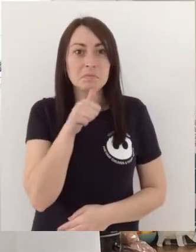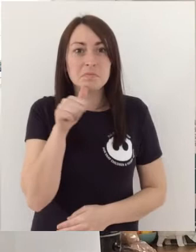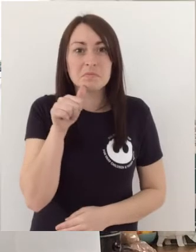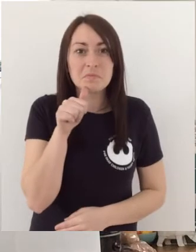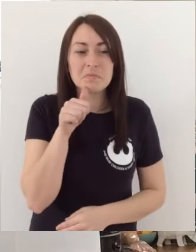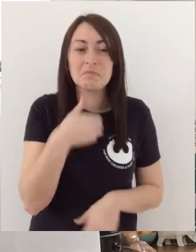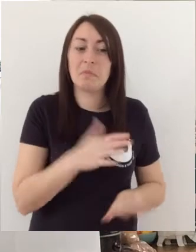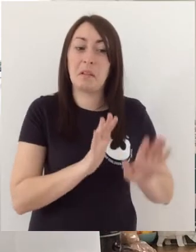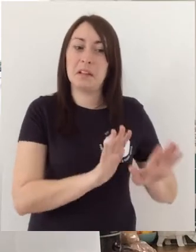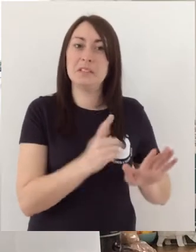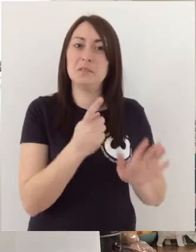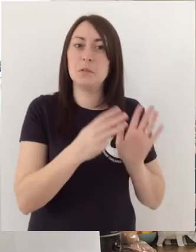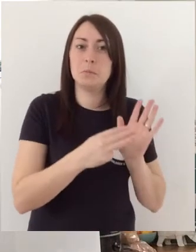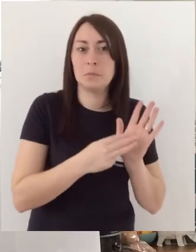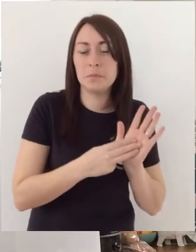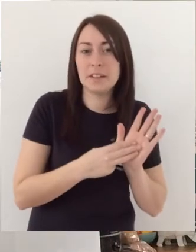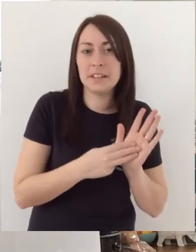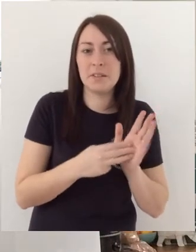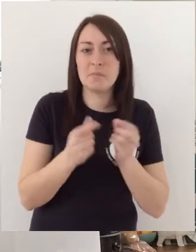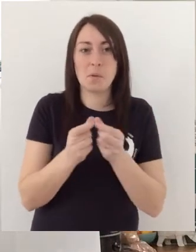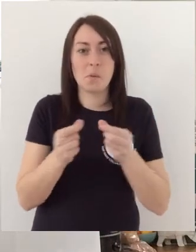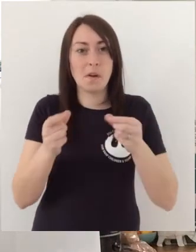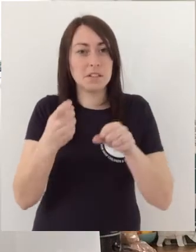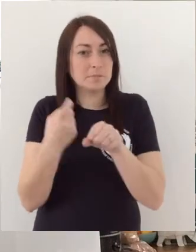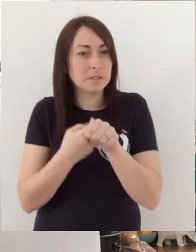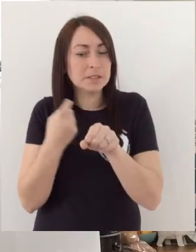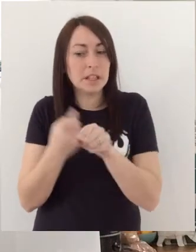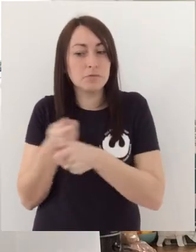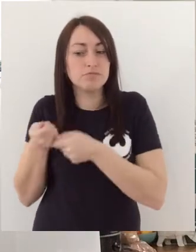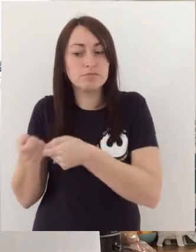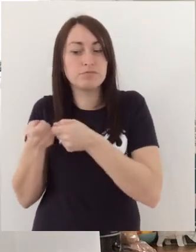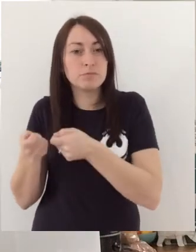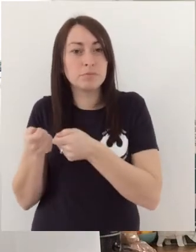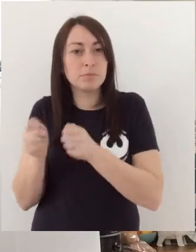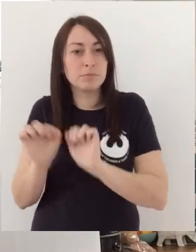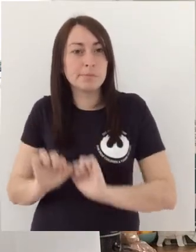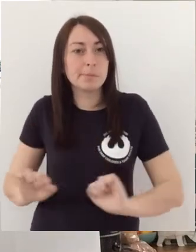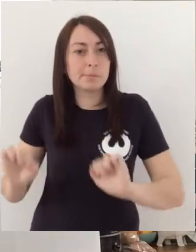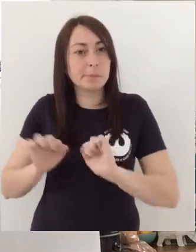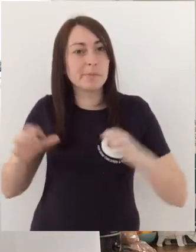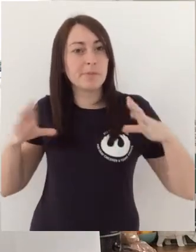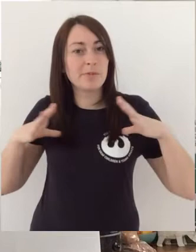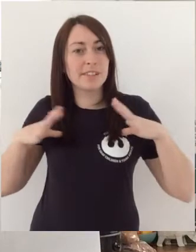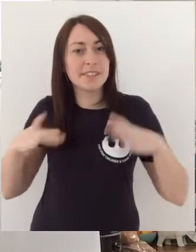There we go. That's looking nice. I'll be able to pop that aside, ready for when the wedges are done.